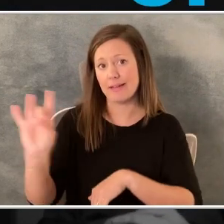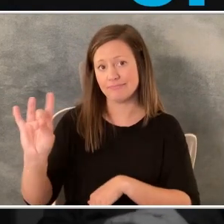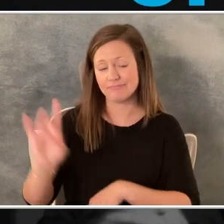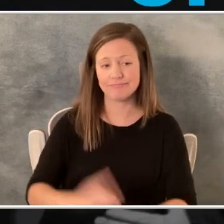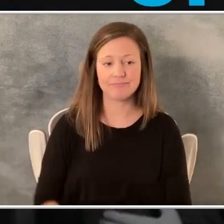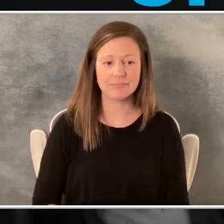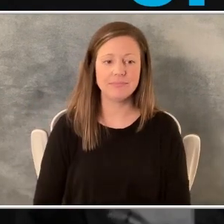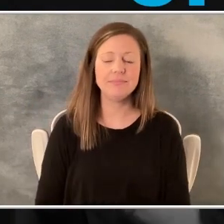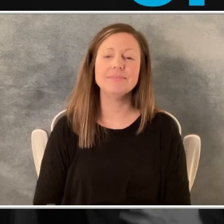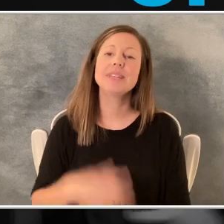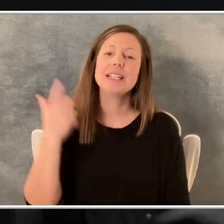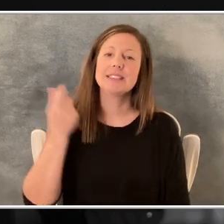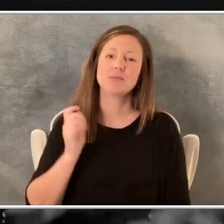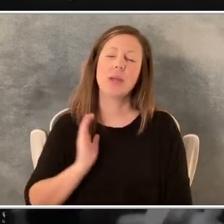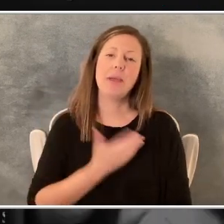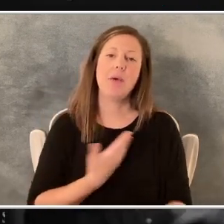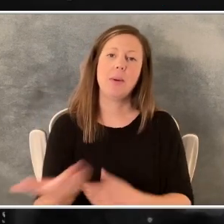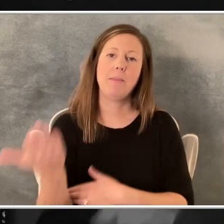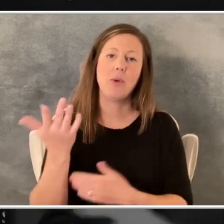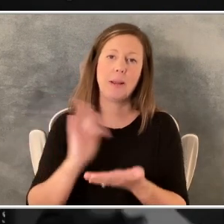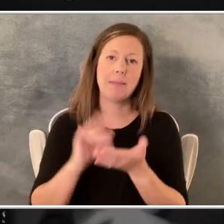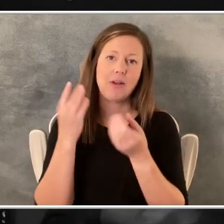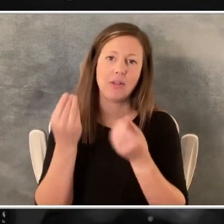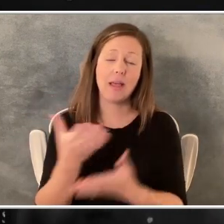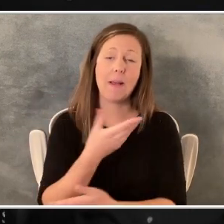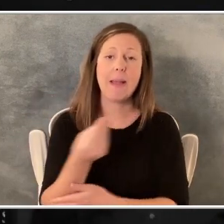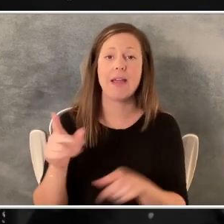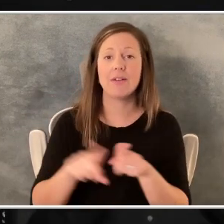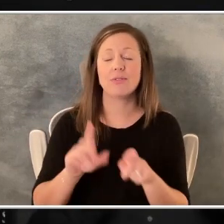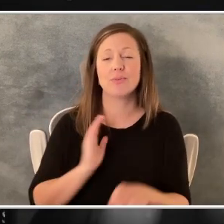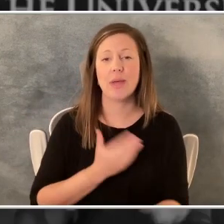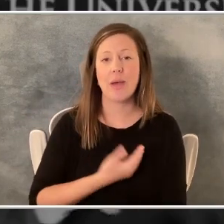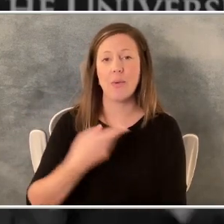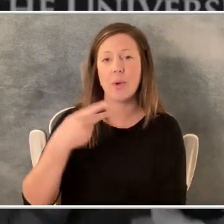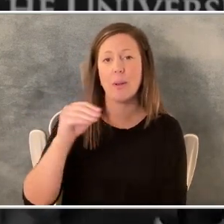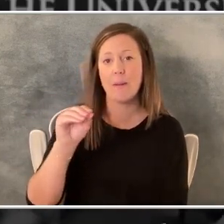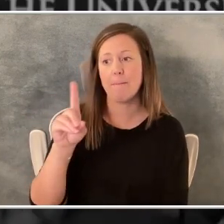Subscribe to our Morning Medical Update and Open Mics with Dr. Stites